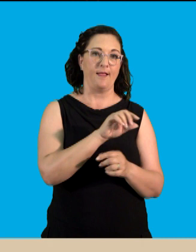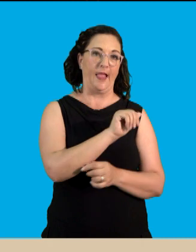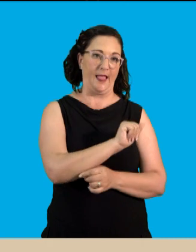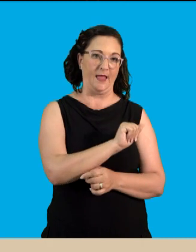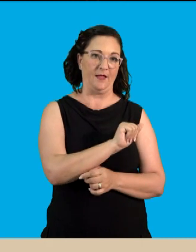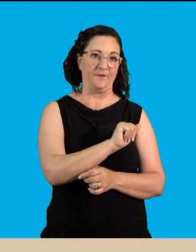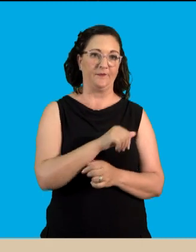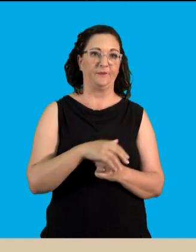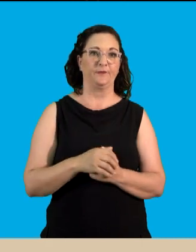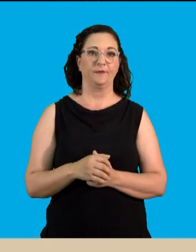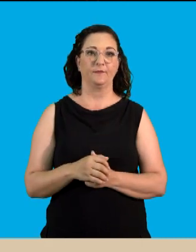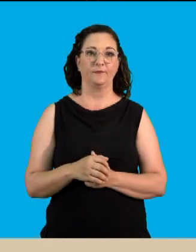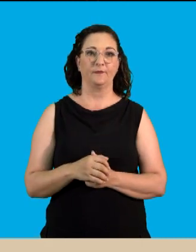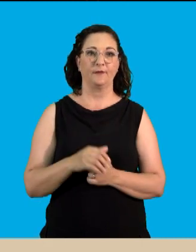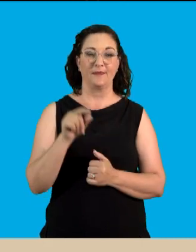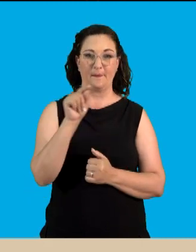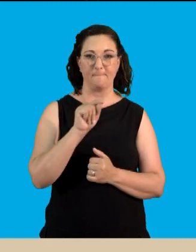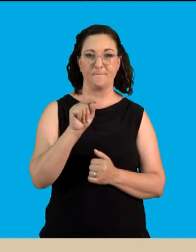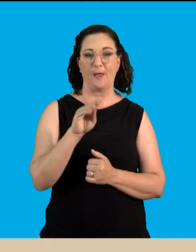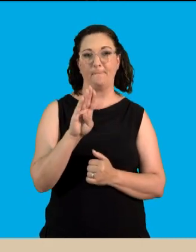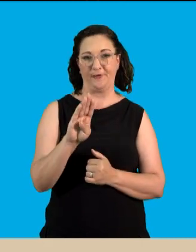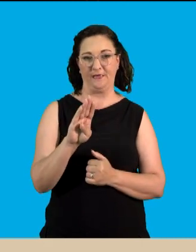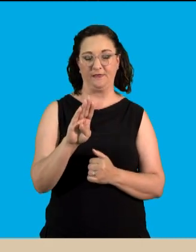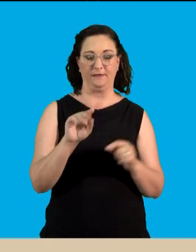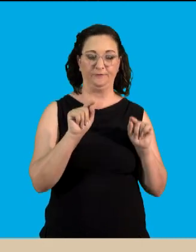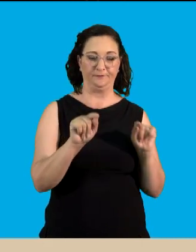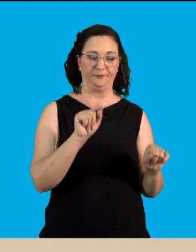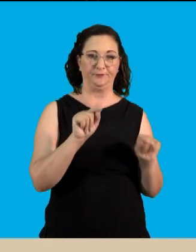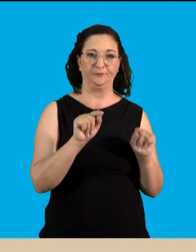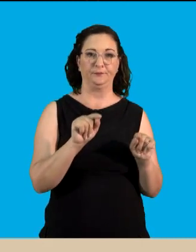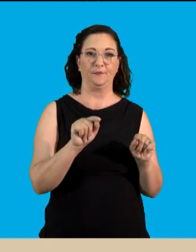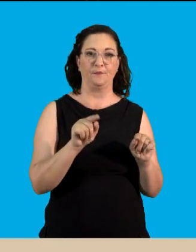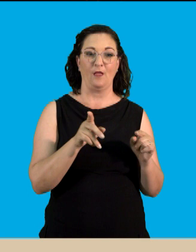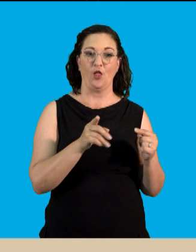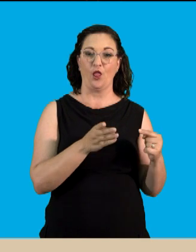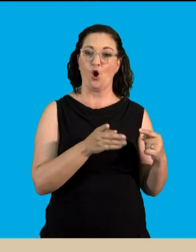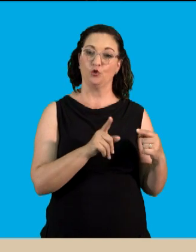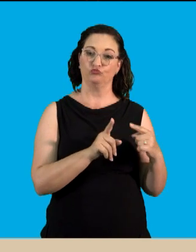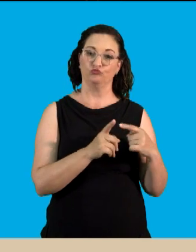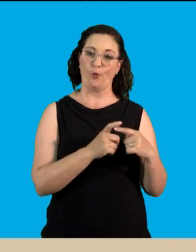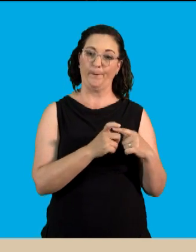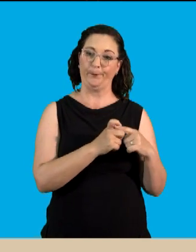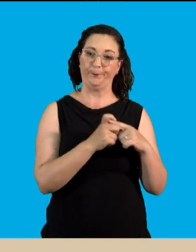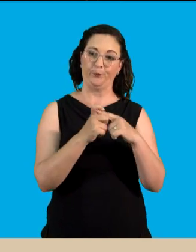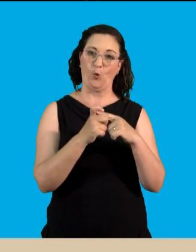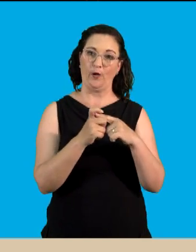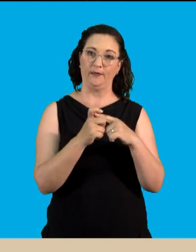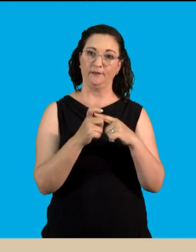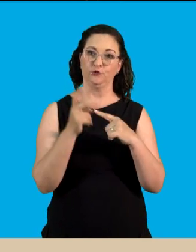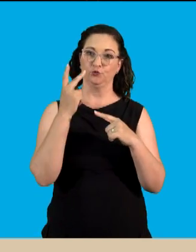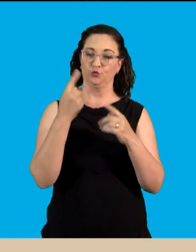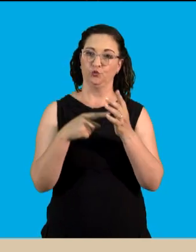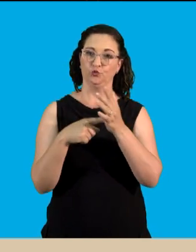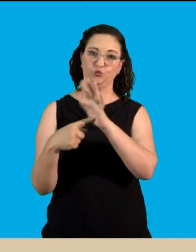Alpha Centauri and this one is our Beta Centauri. Where they are pointing you